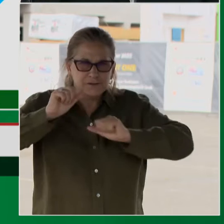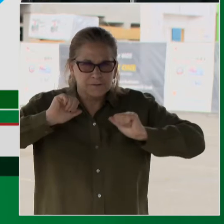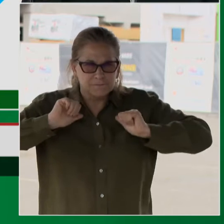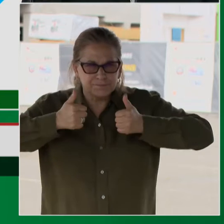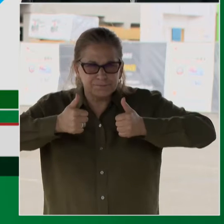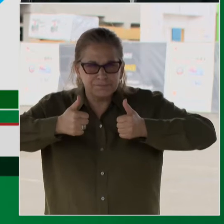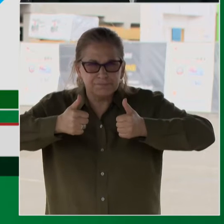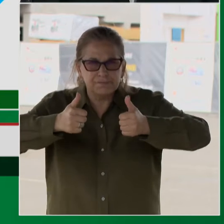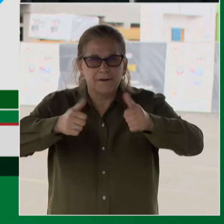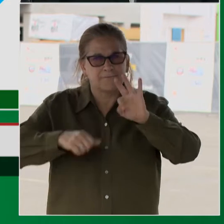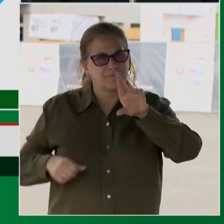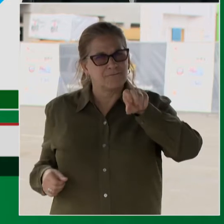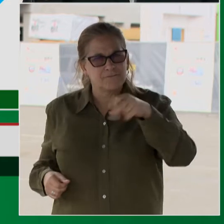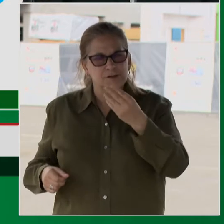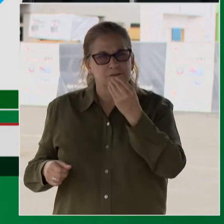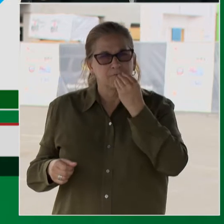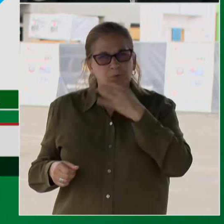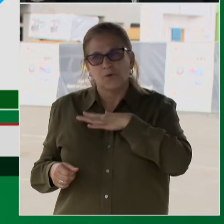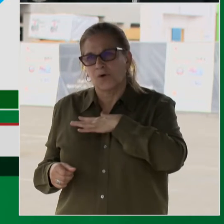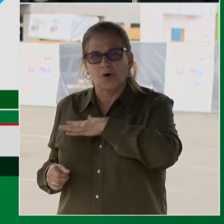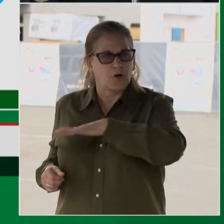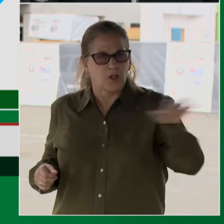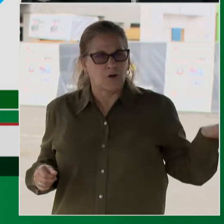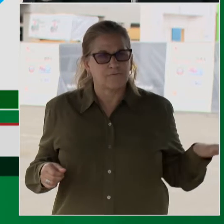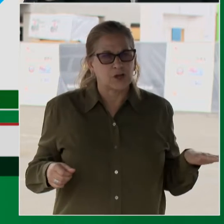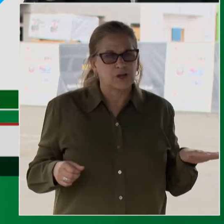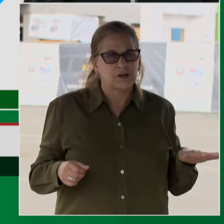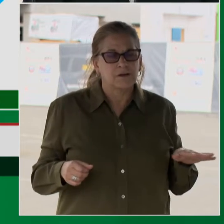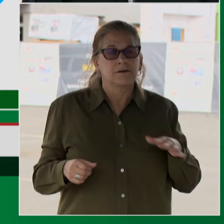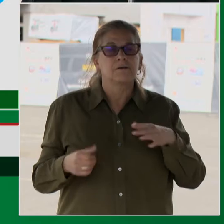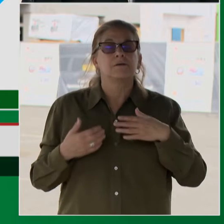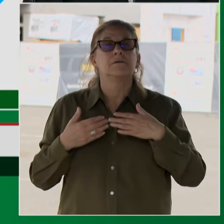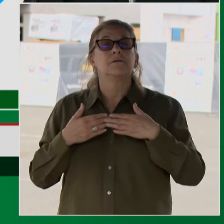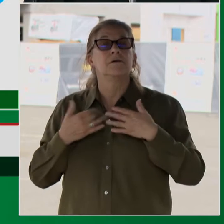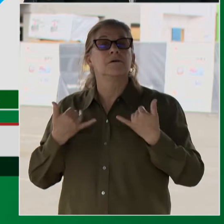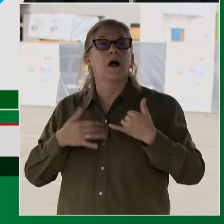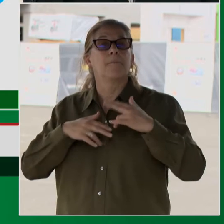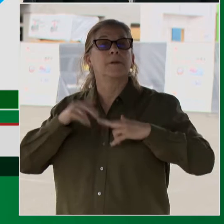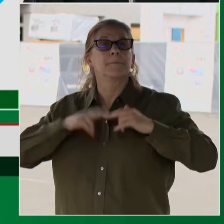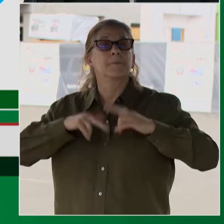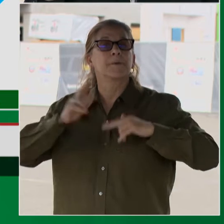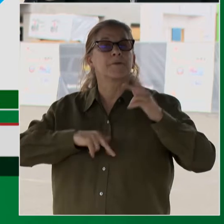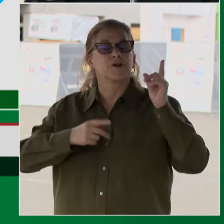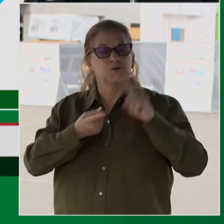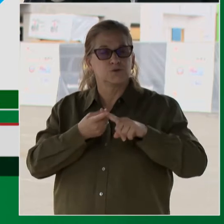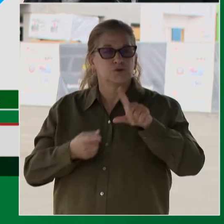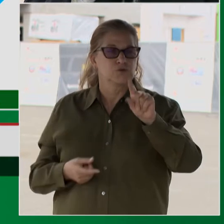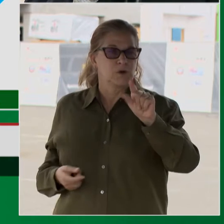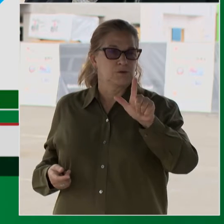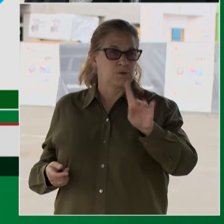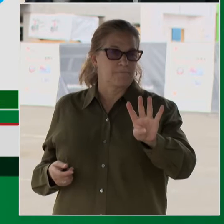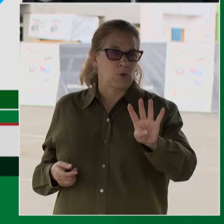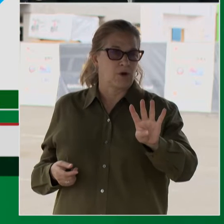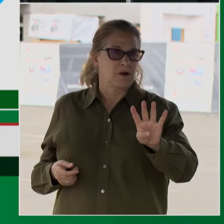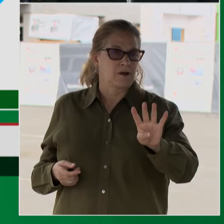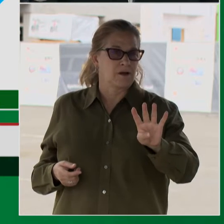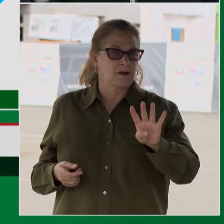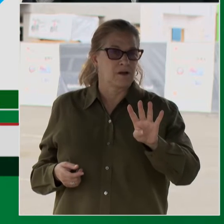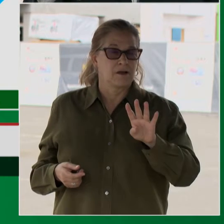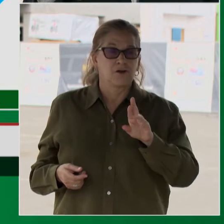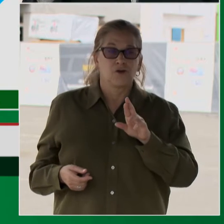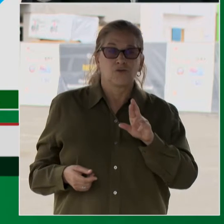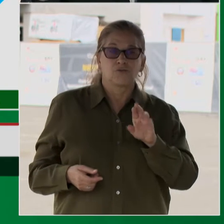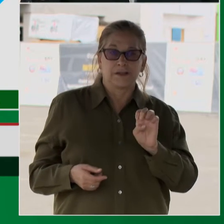all of the residents by 2024. So the DMPED real estate team worked with our business development